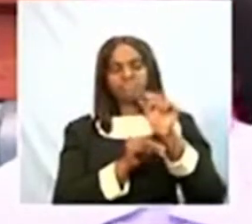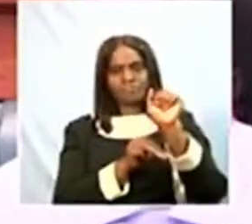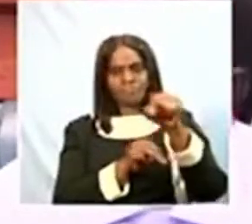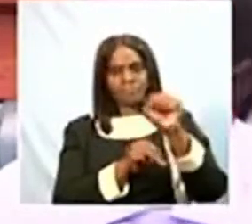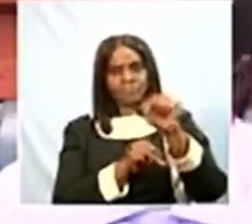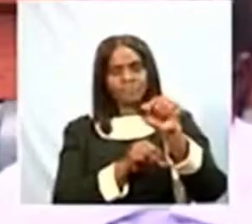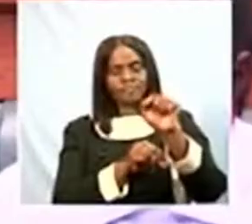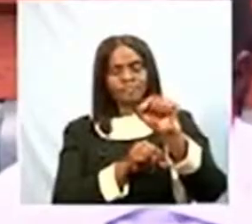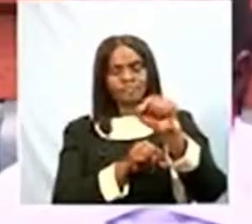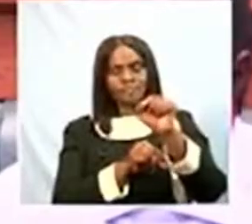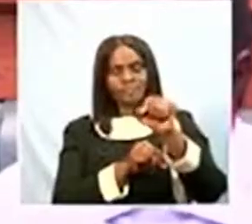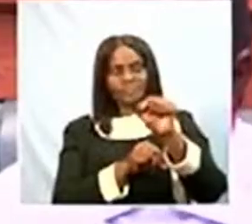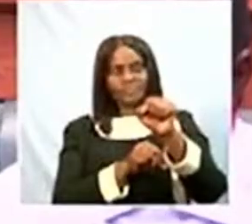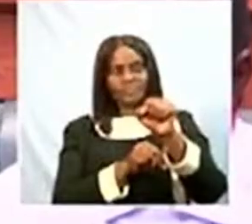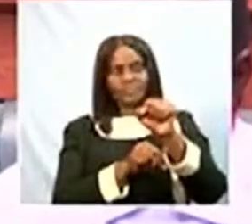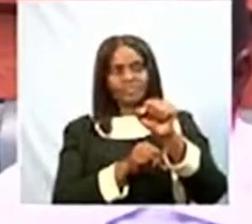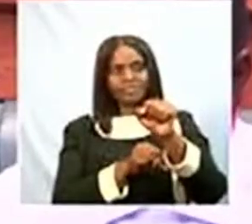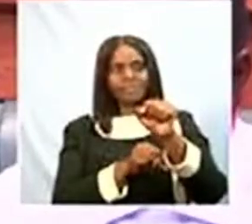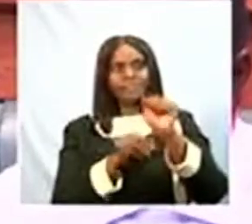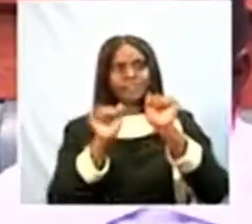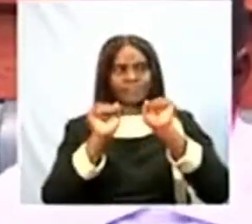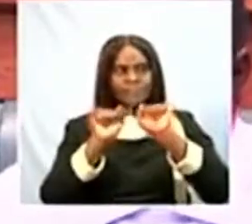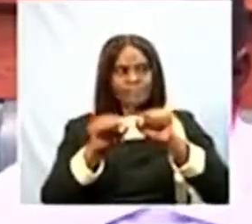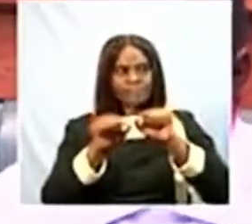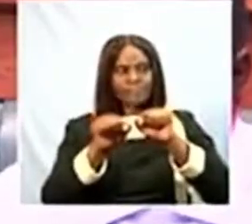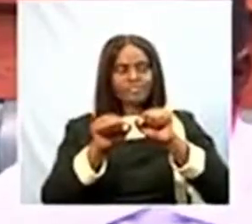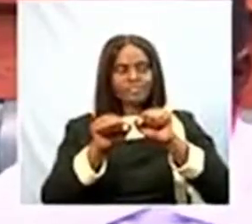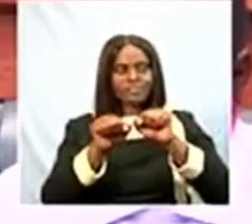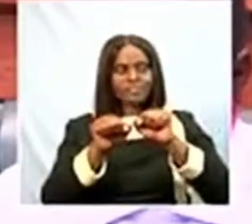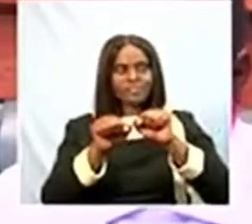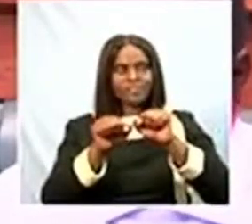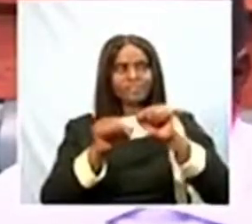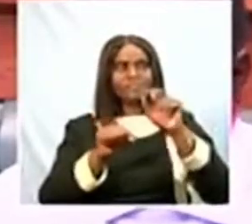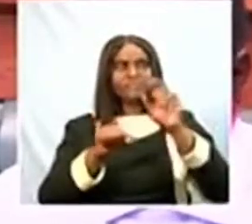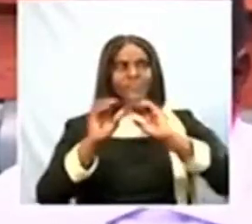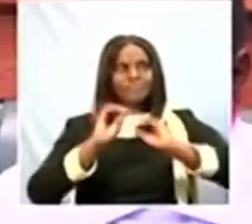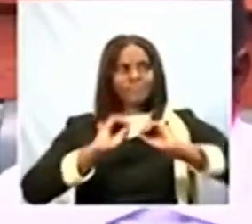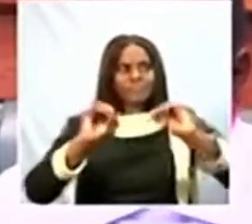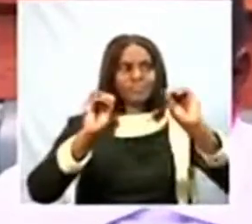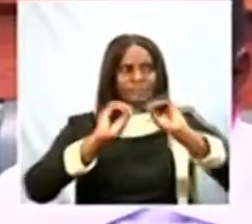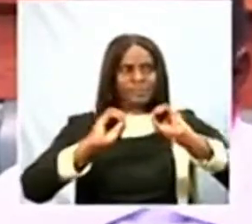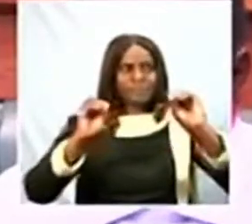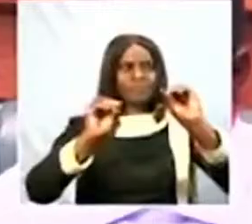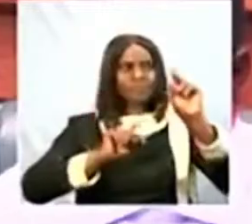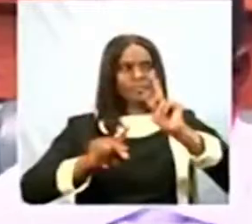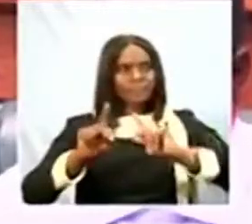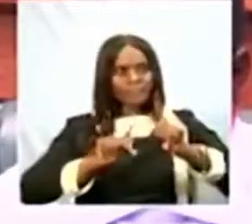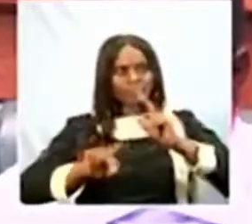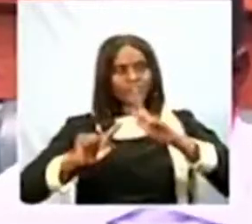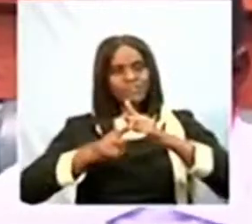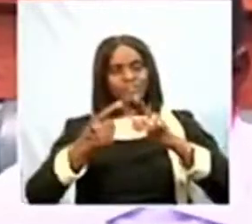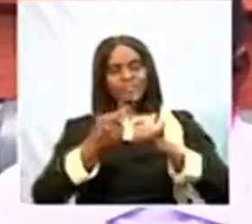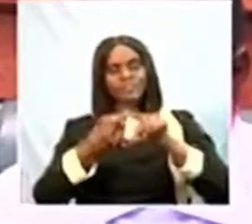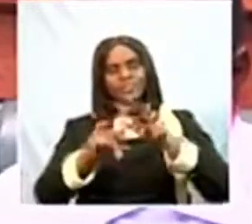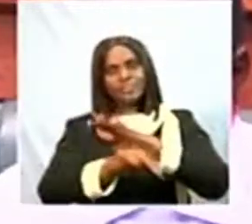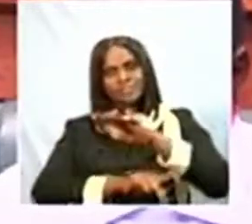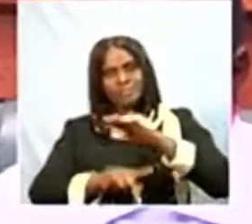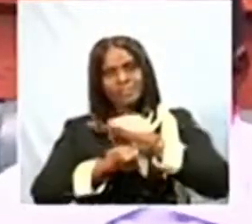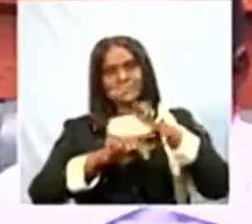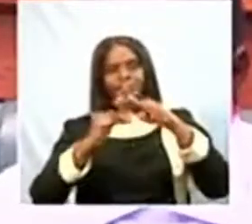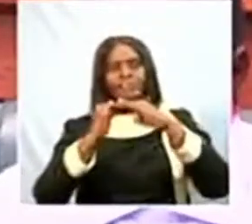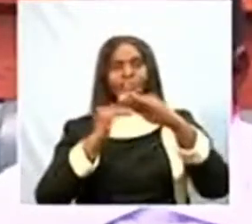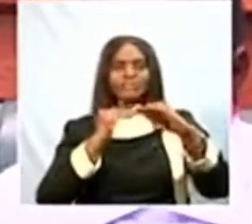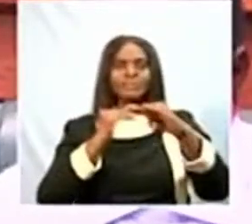so that they educate the people starting from the primary level